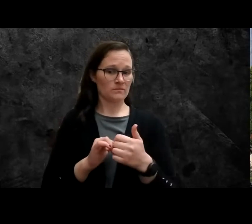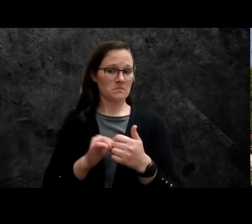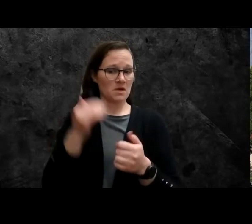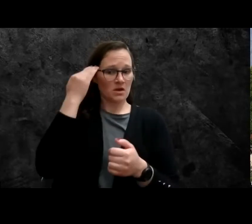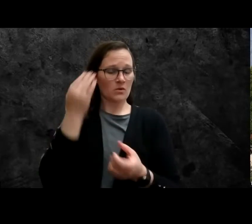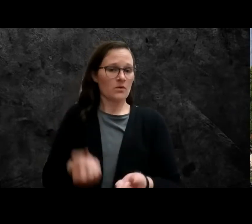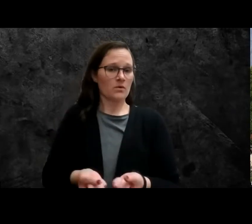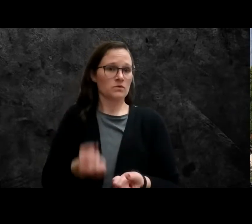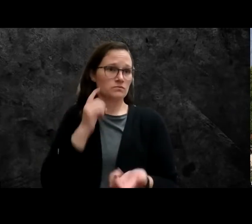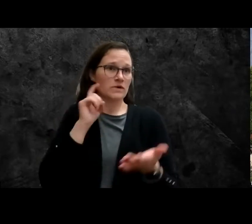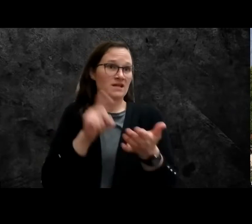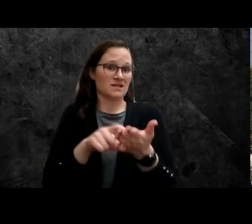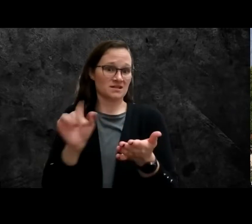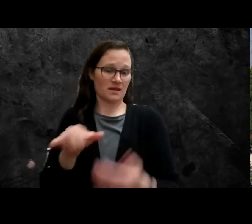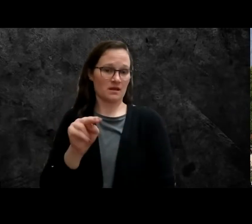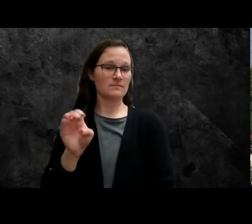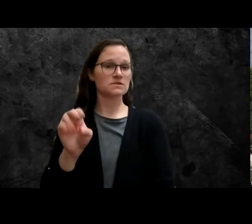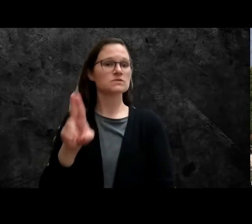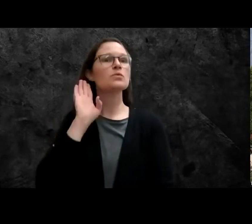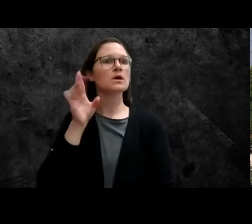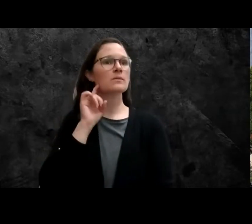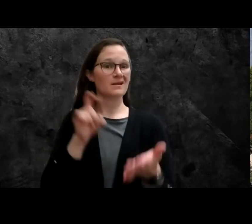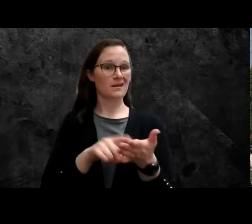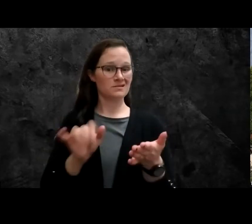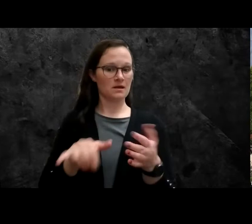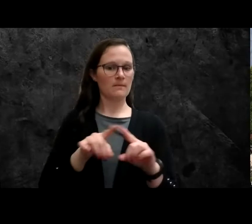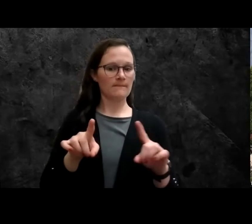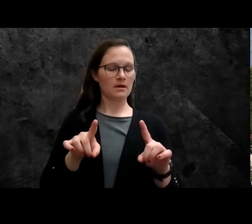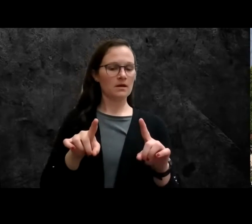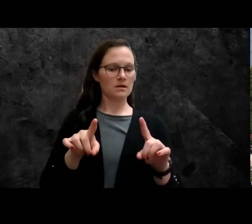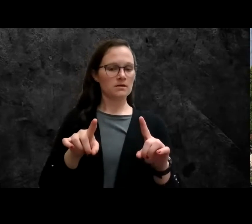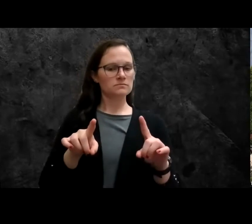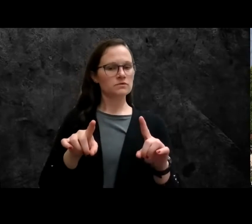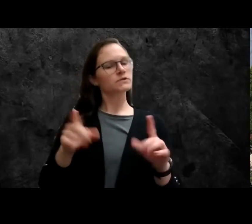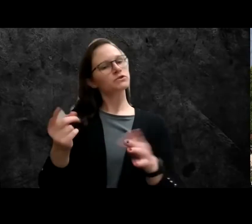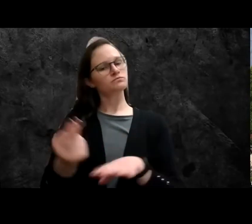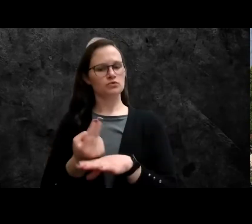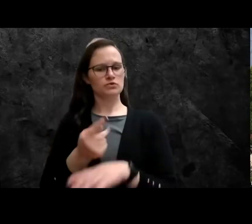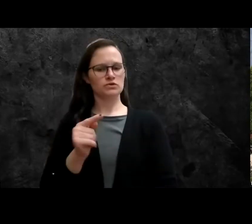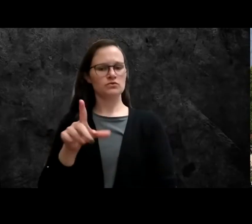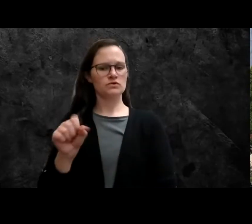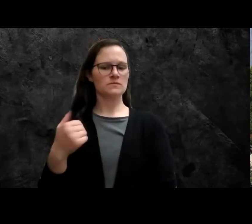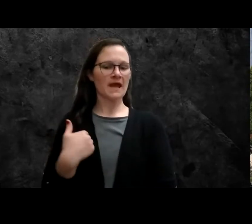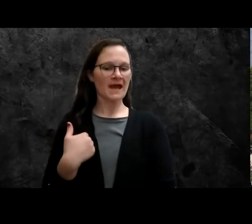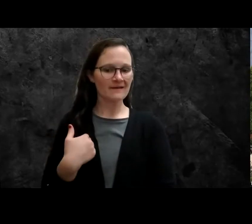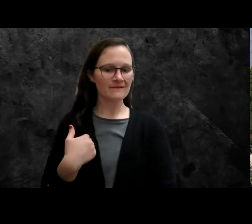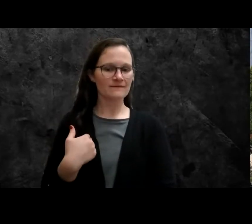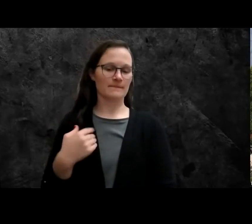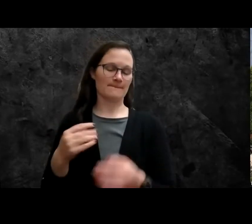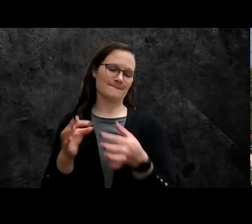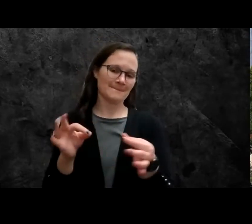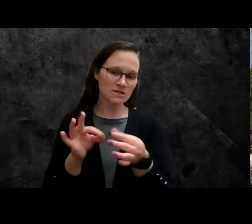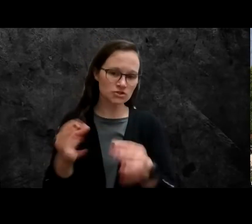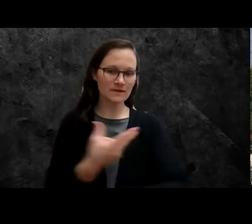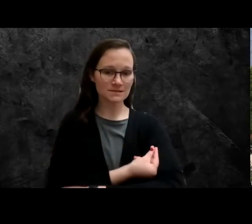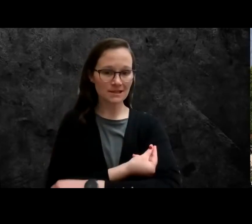some challenges in front of us, but also we've got some tools. We've got the tools of, as I mentioned earlier, vaccinations. The second big tool, and the one that I think,